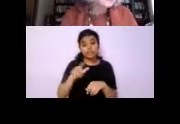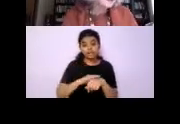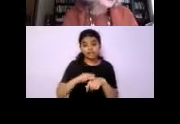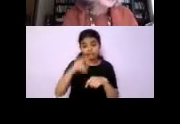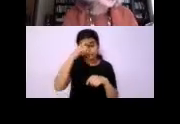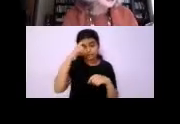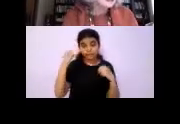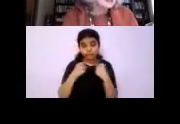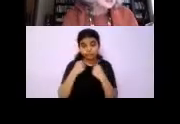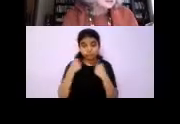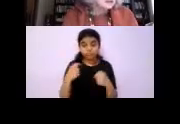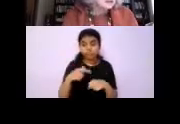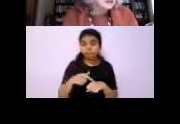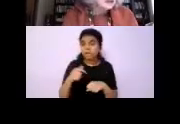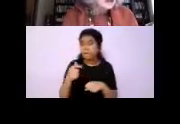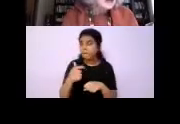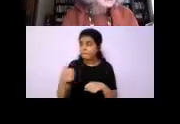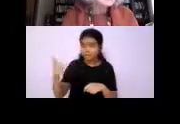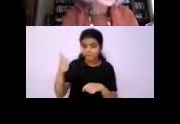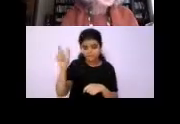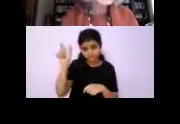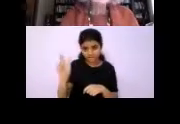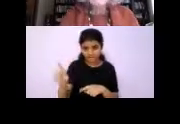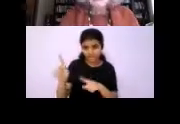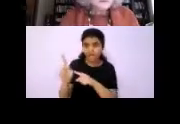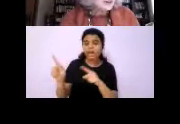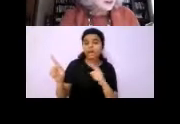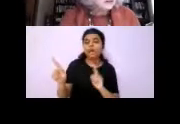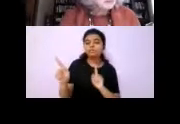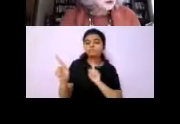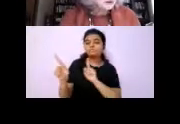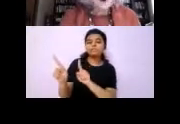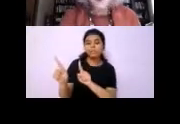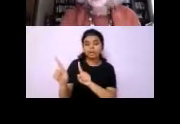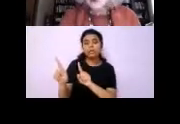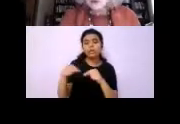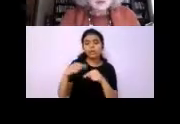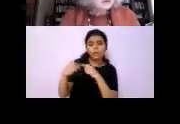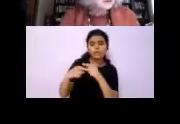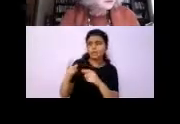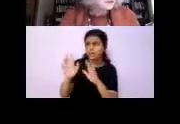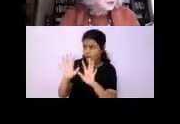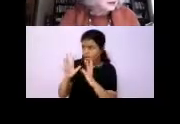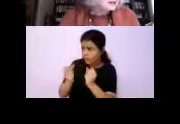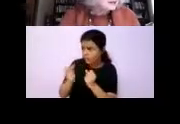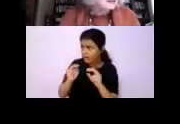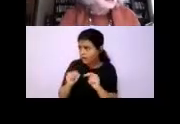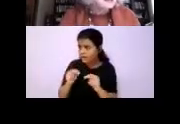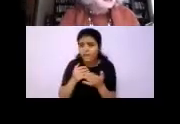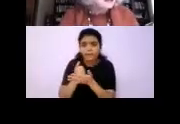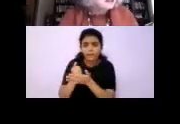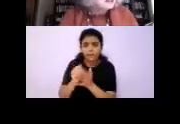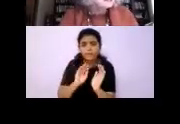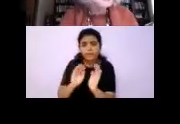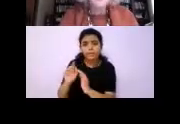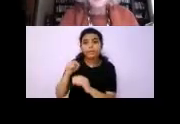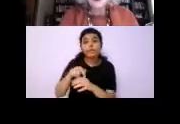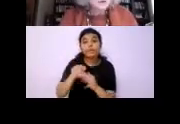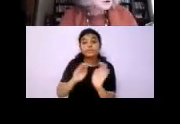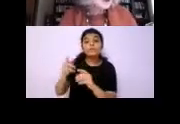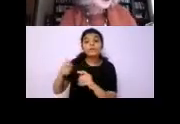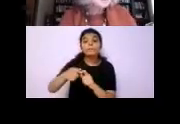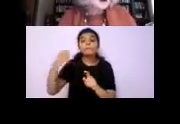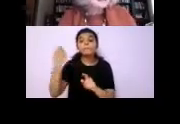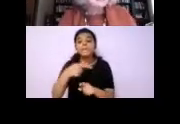the body of the individual and requires dignifying both our unique individuality in his or